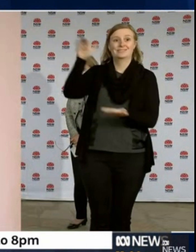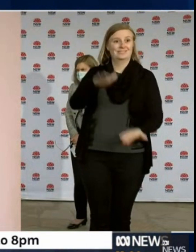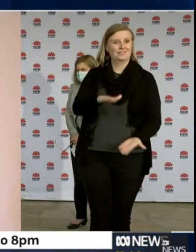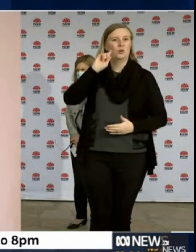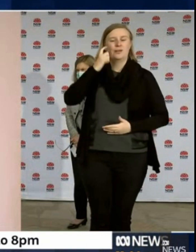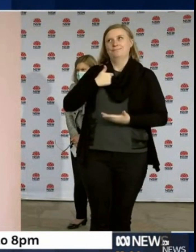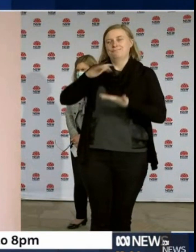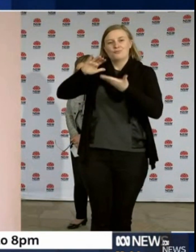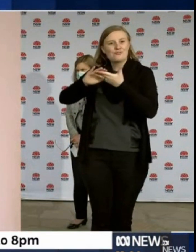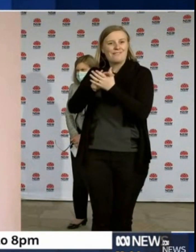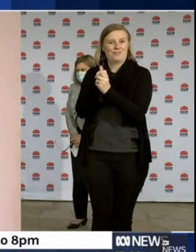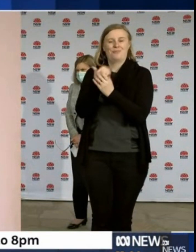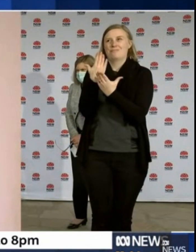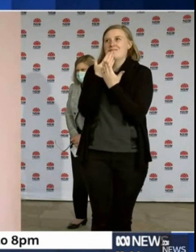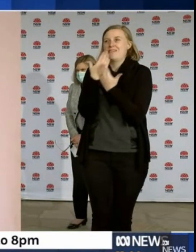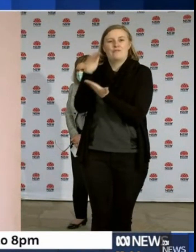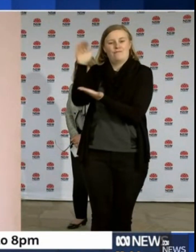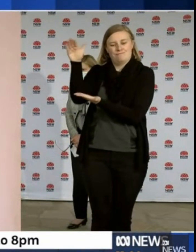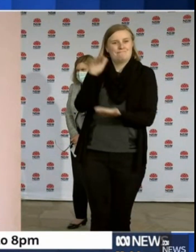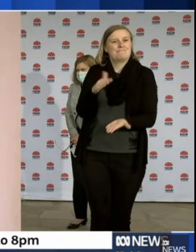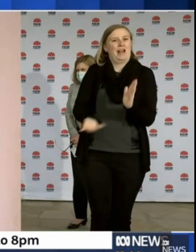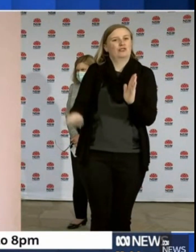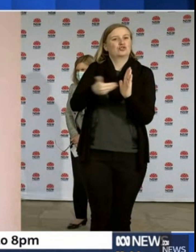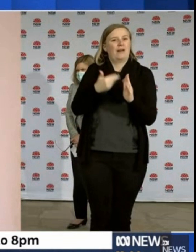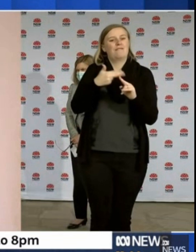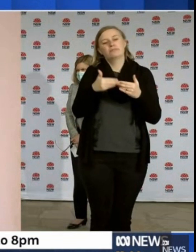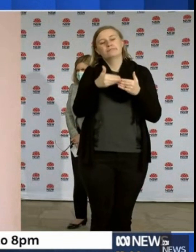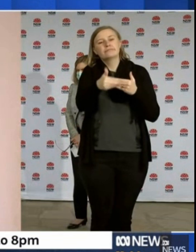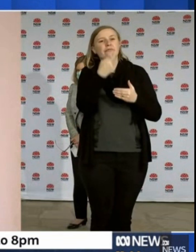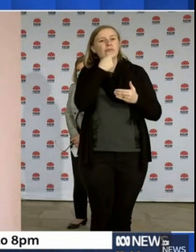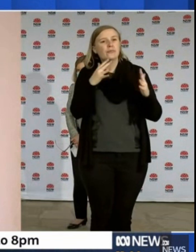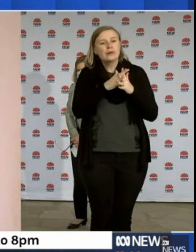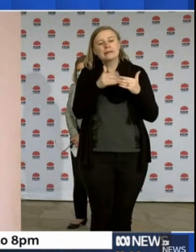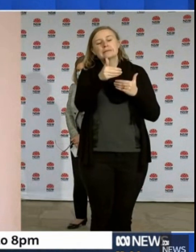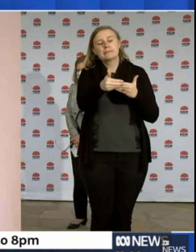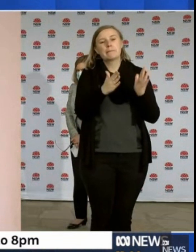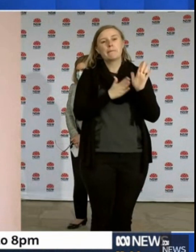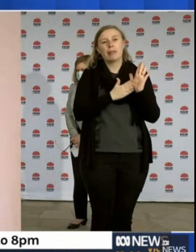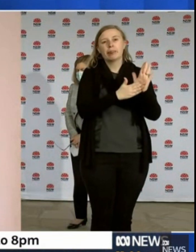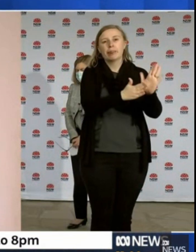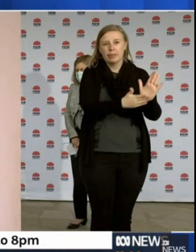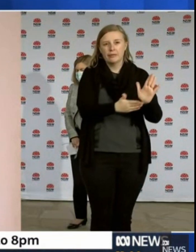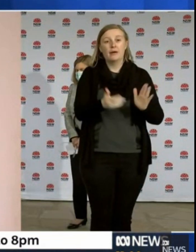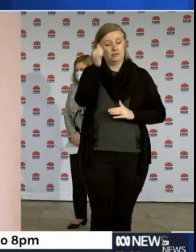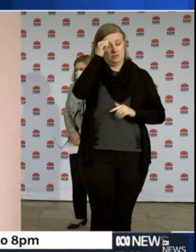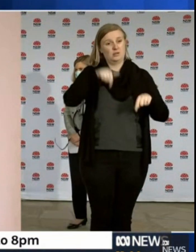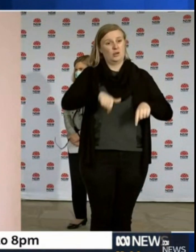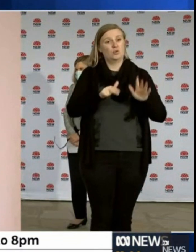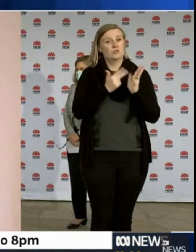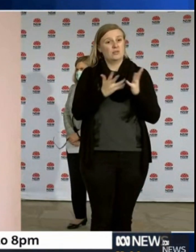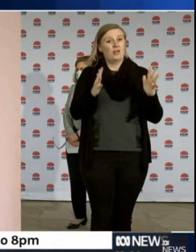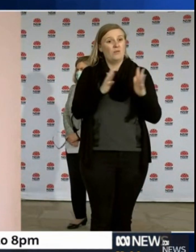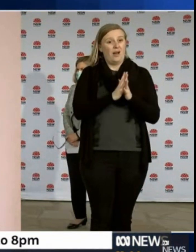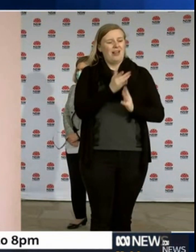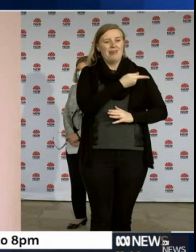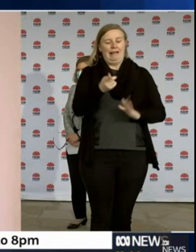want to thank the Commonwealth for telling us and for providing us those extra vaccines in the next weeks and months, because I know that as far as New South